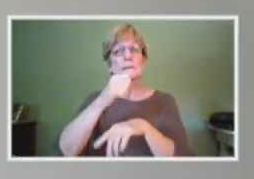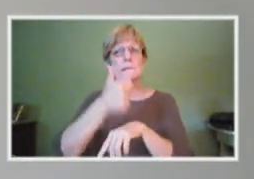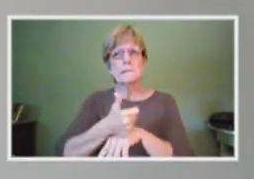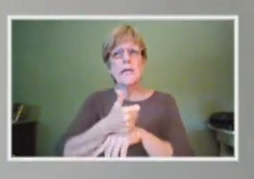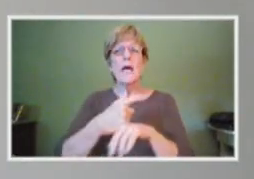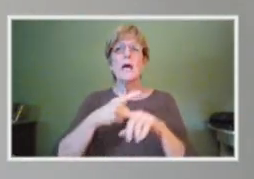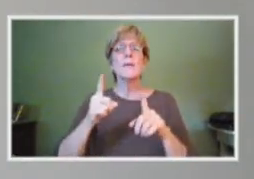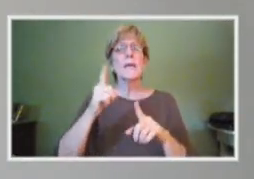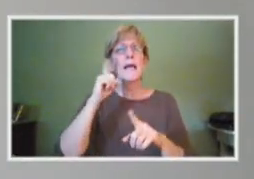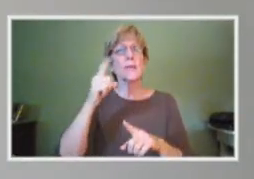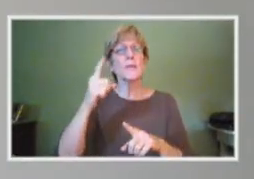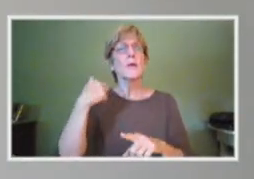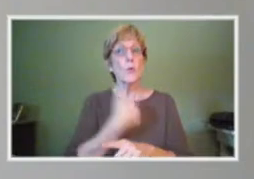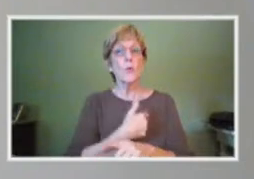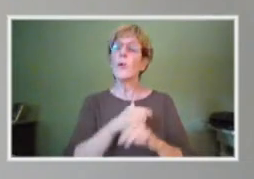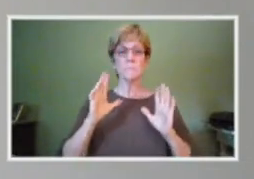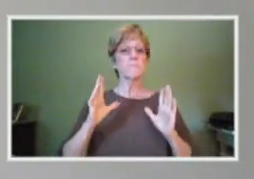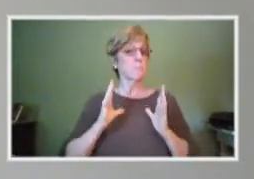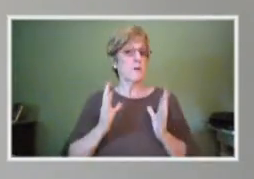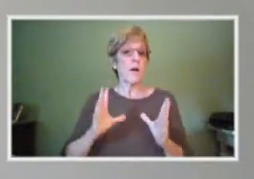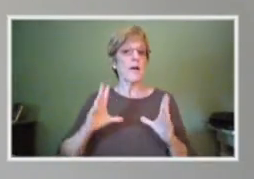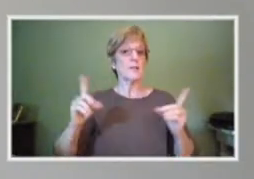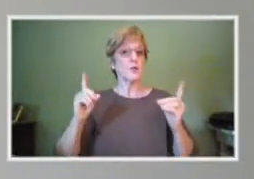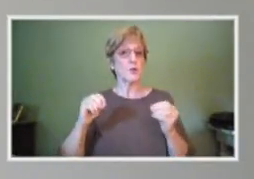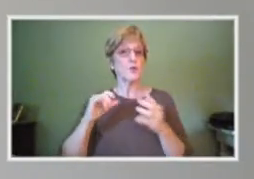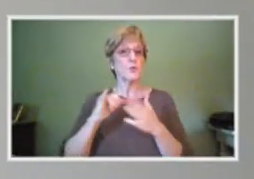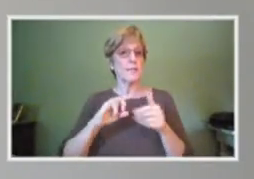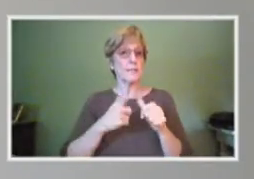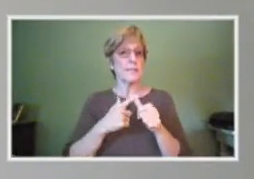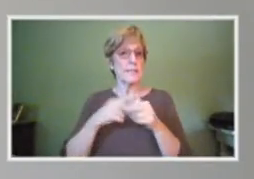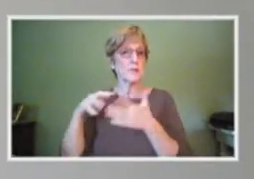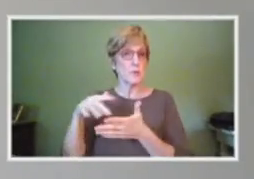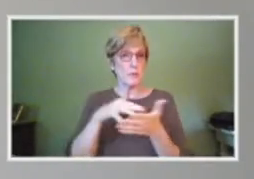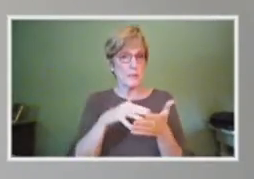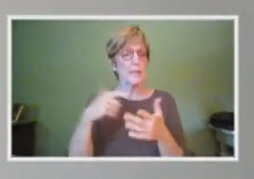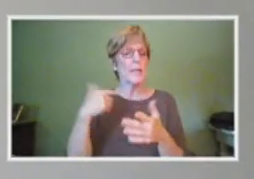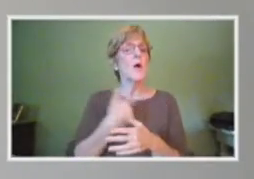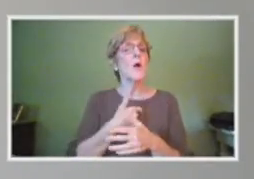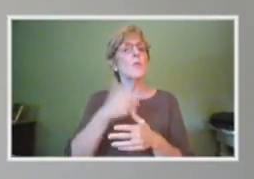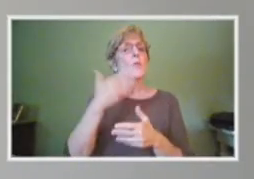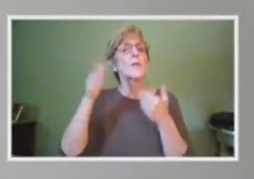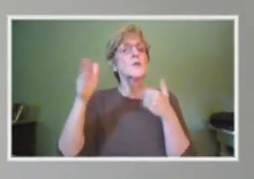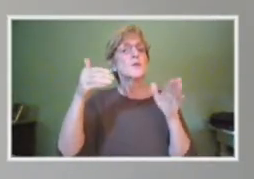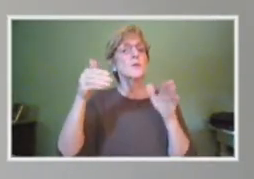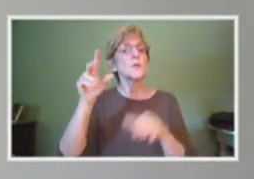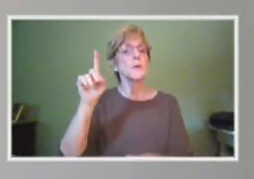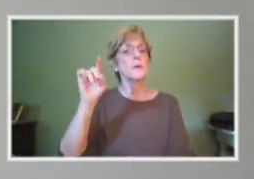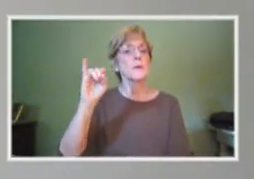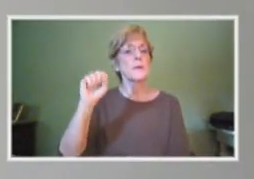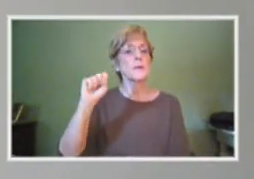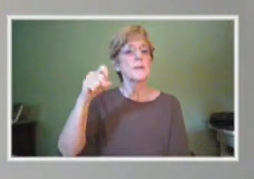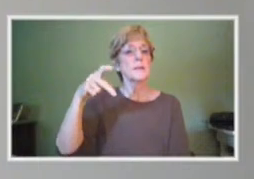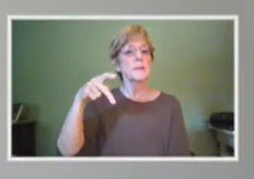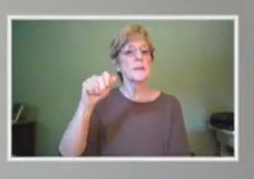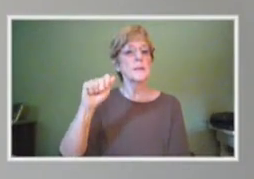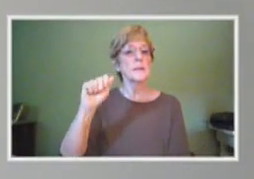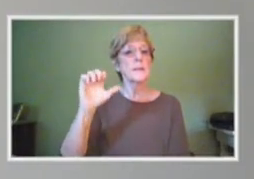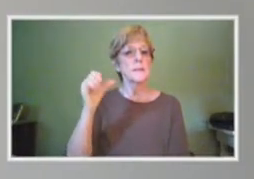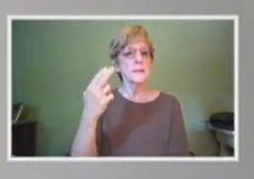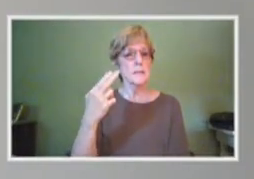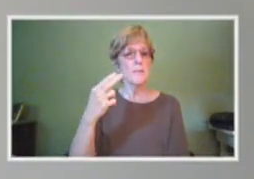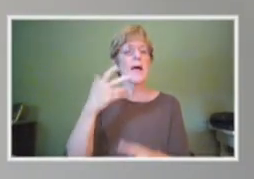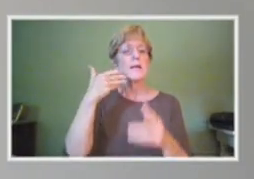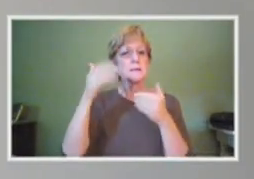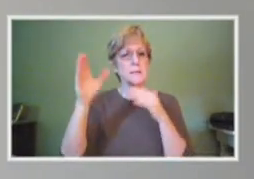fit to do the pilot because we'll be doing the dispatch and the response to that. So there are